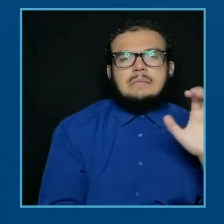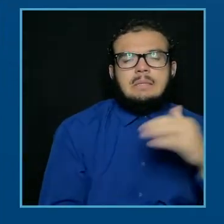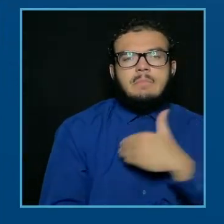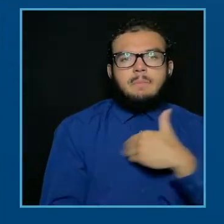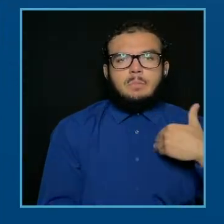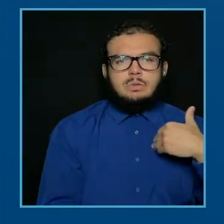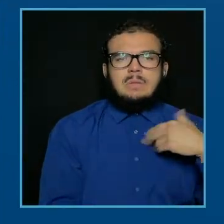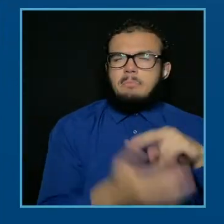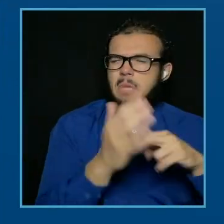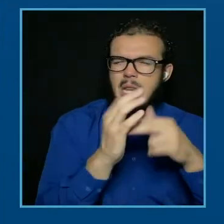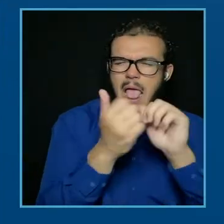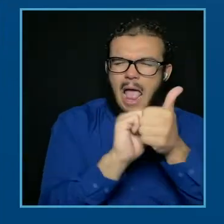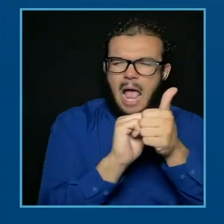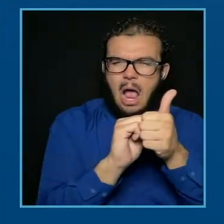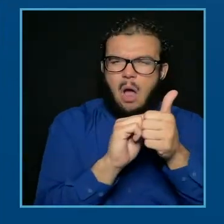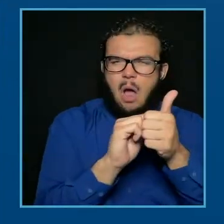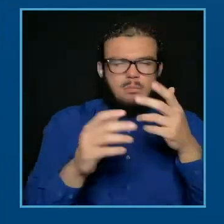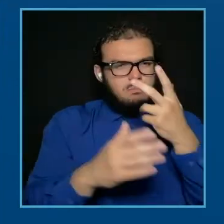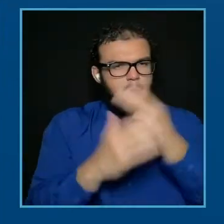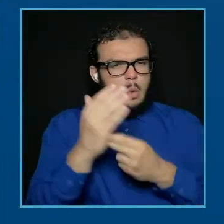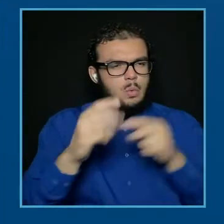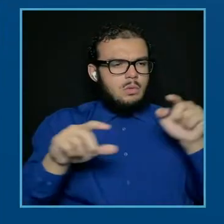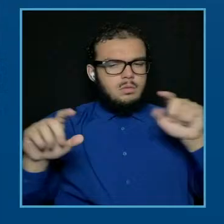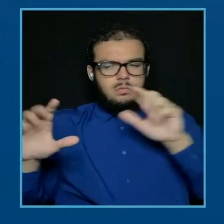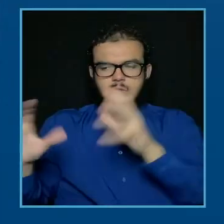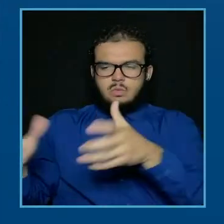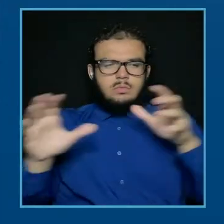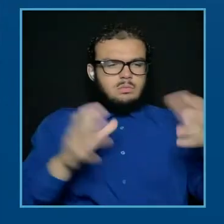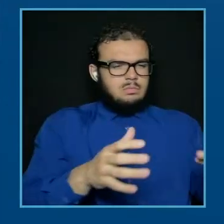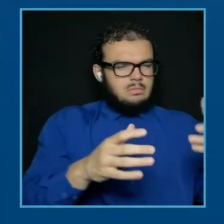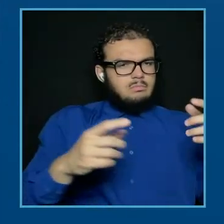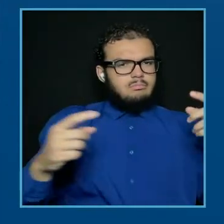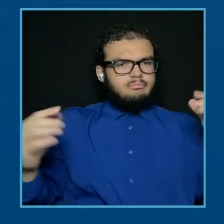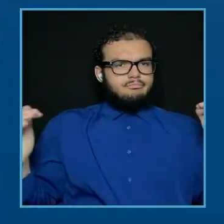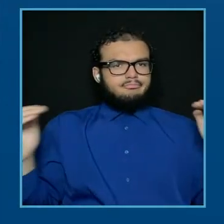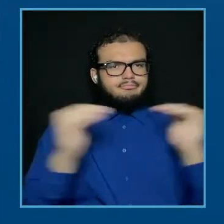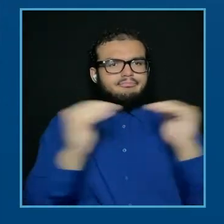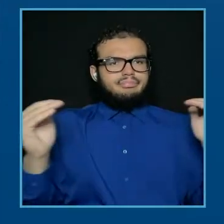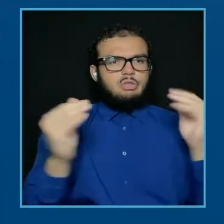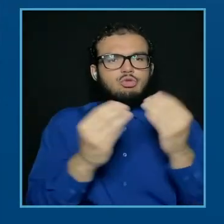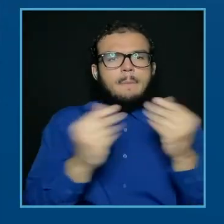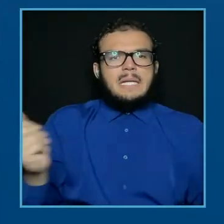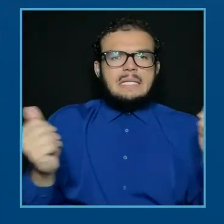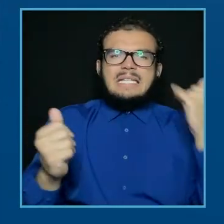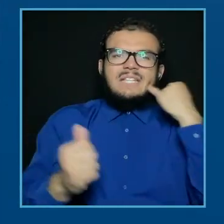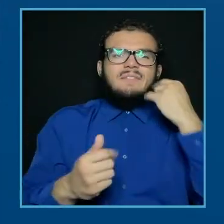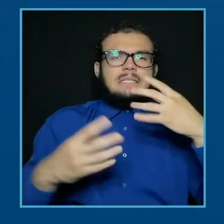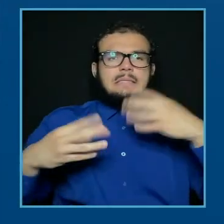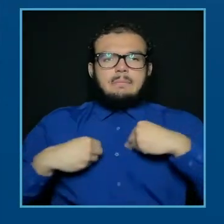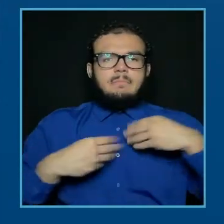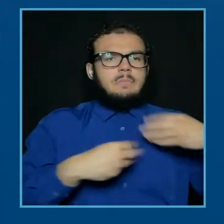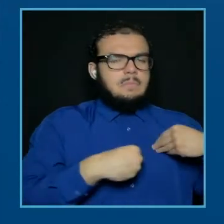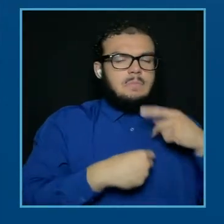you how do both sides square the circle of the remedy? If we are to accept Dr. Sebald's argument that the election is